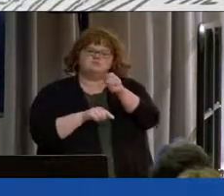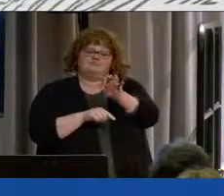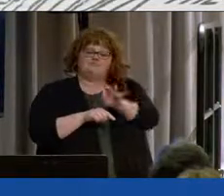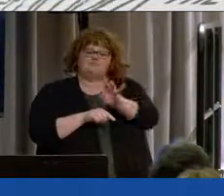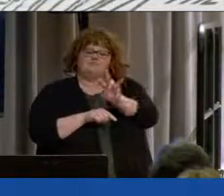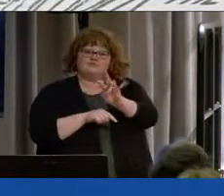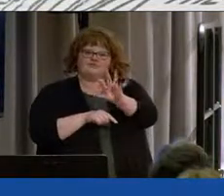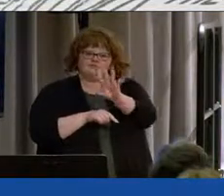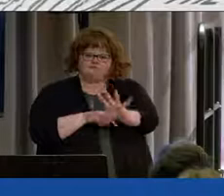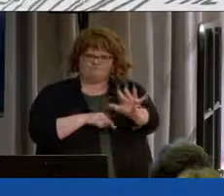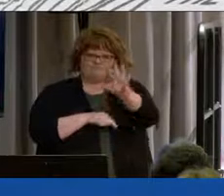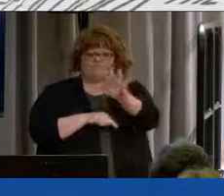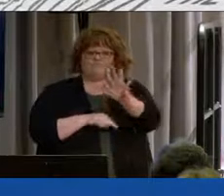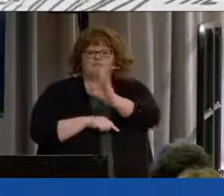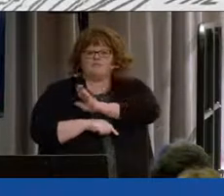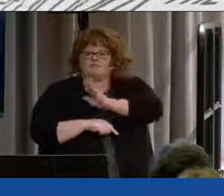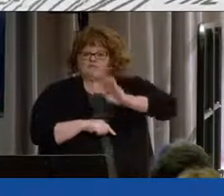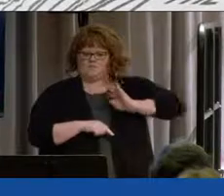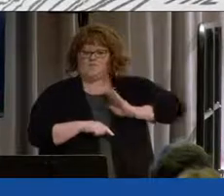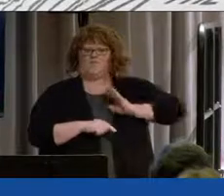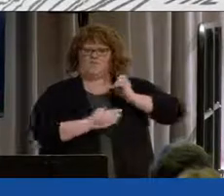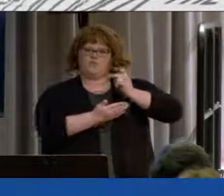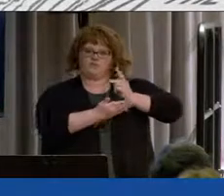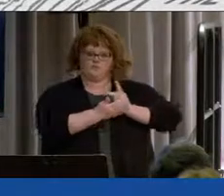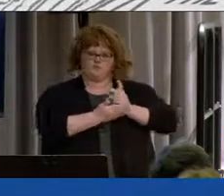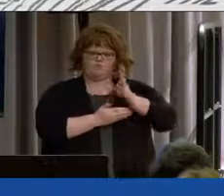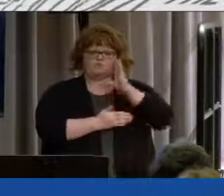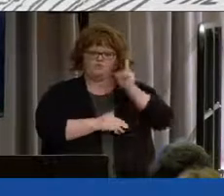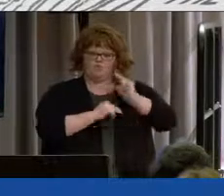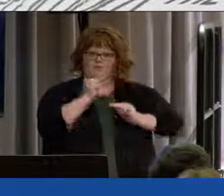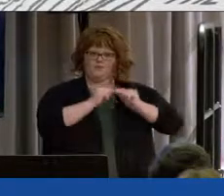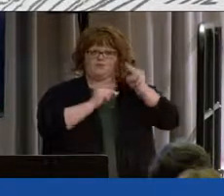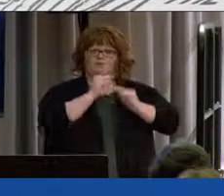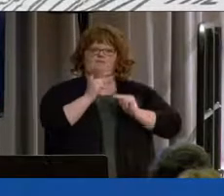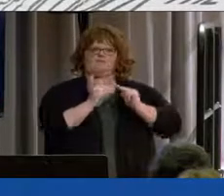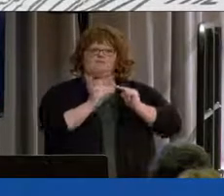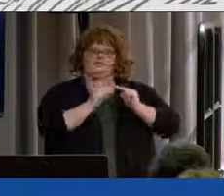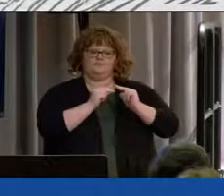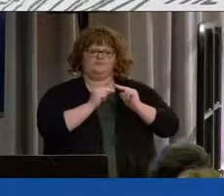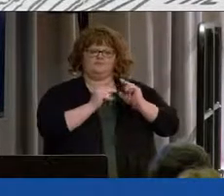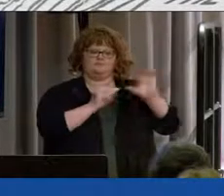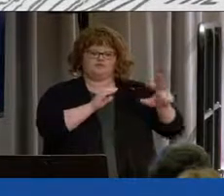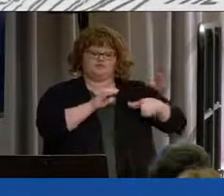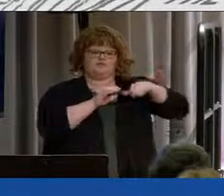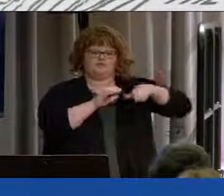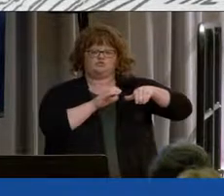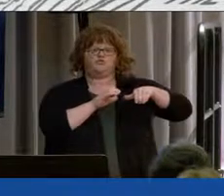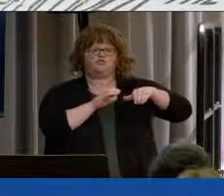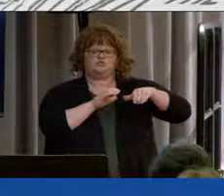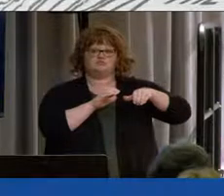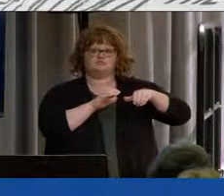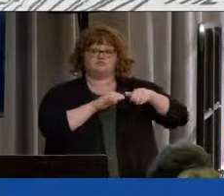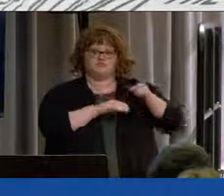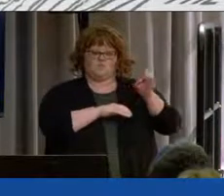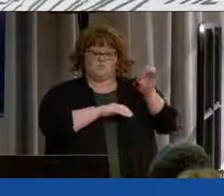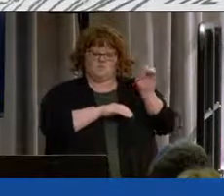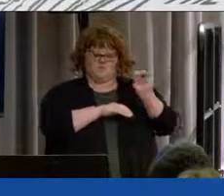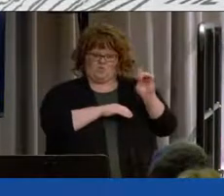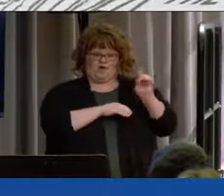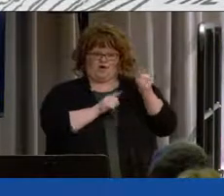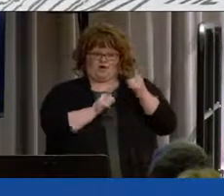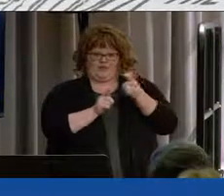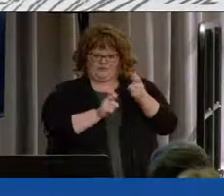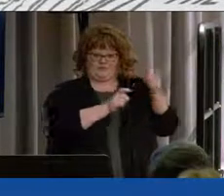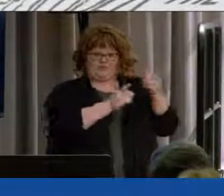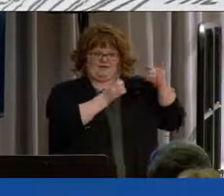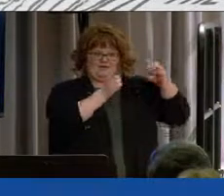1975, the Board of Trustees approved building an annex to our athletics complex on the site where the